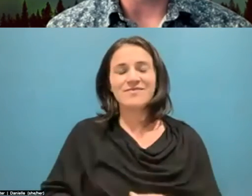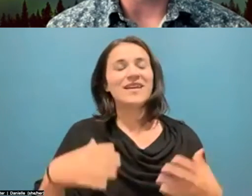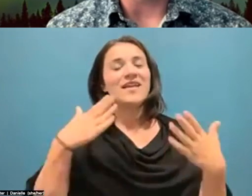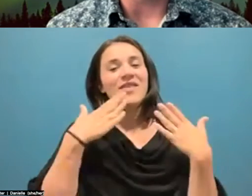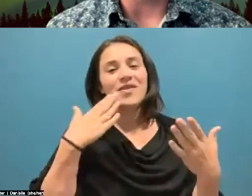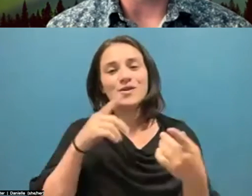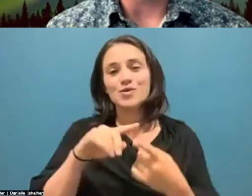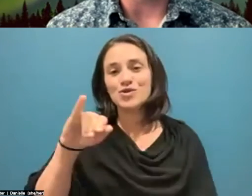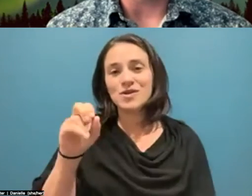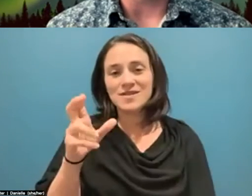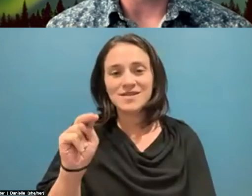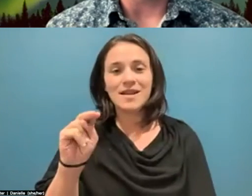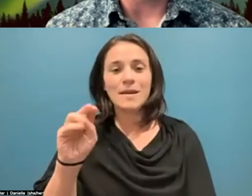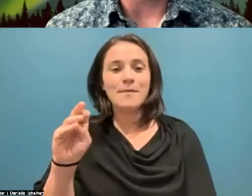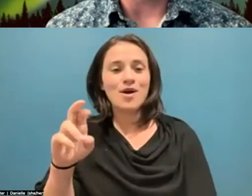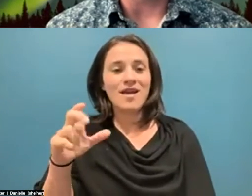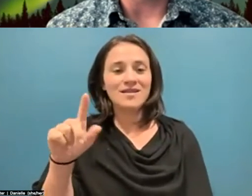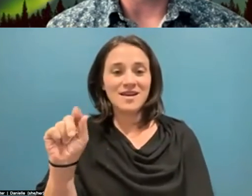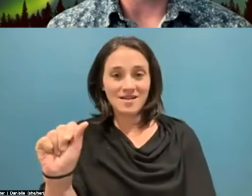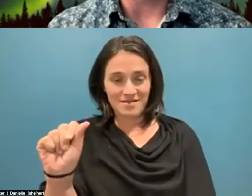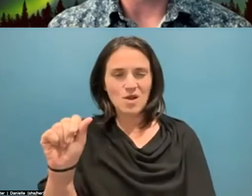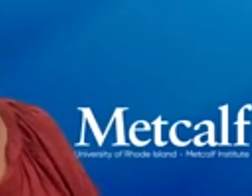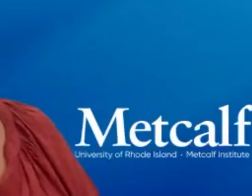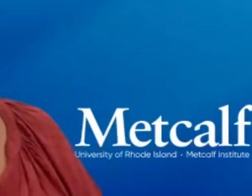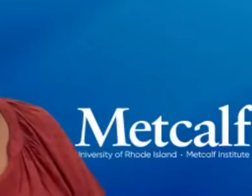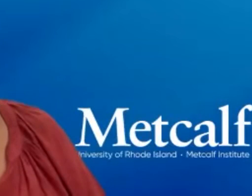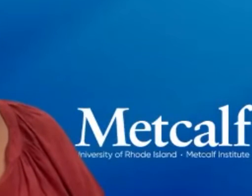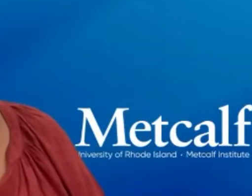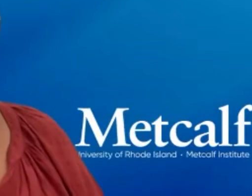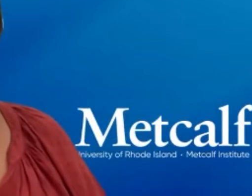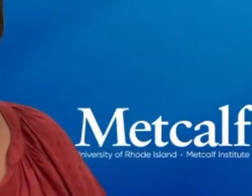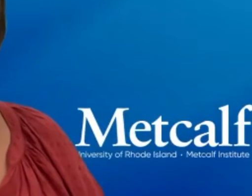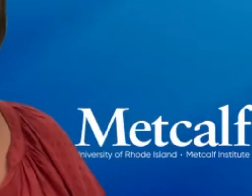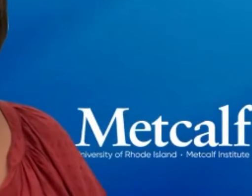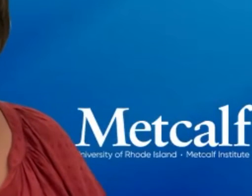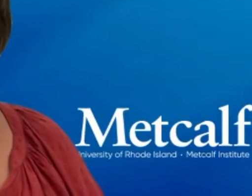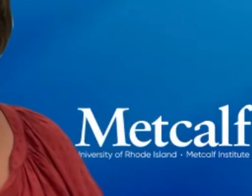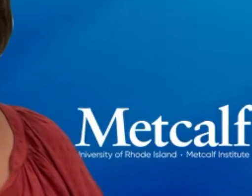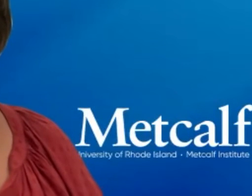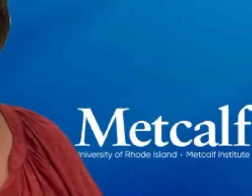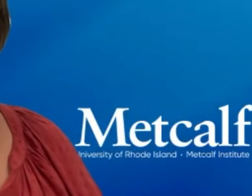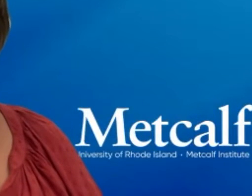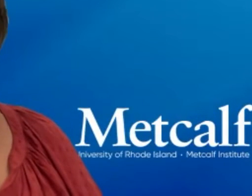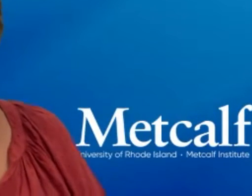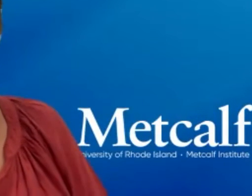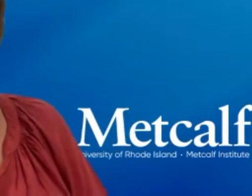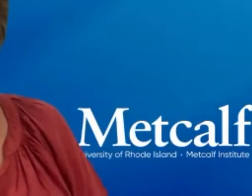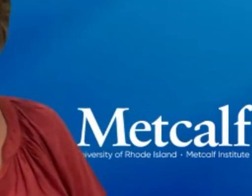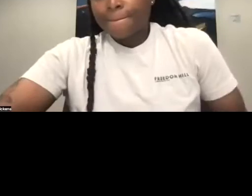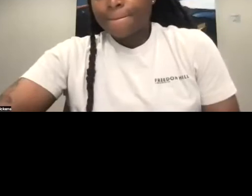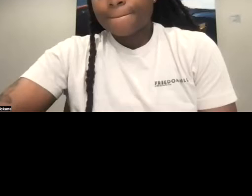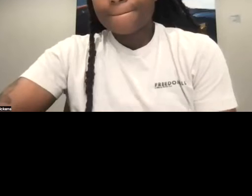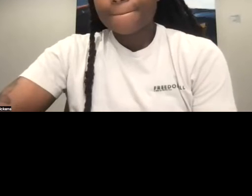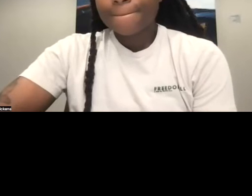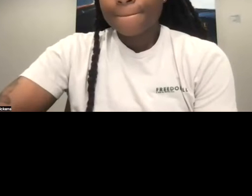a conversation, and we're going to start with Marquetta. Marquetta, I'd love you to tell us about your family history in Princeville. Just give